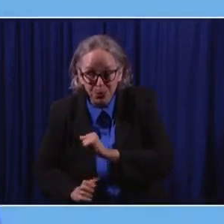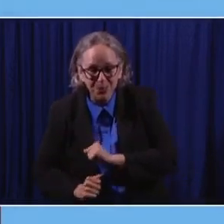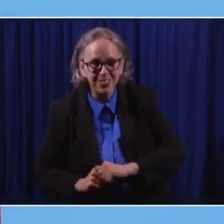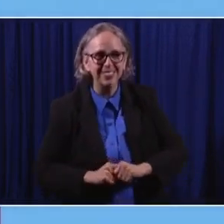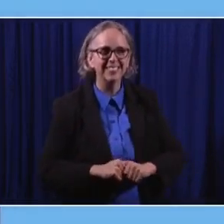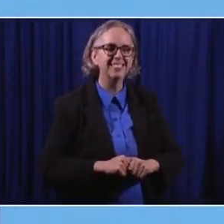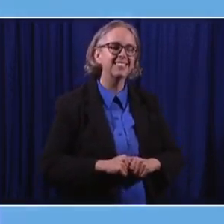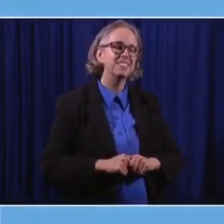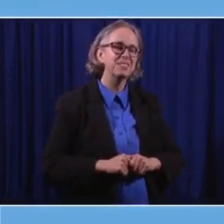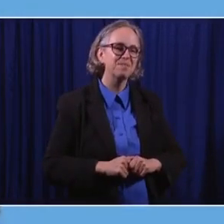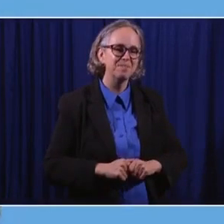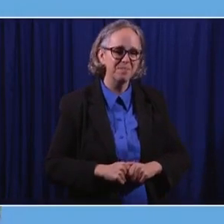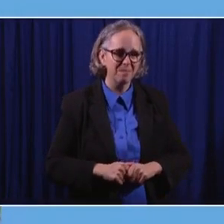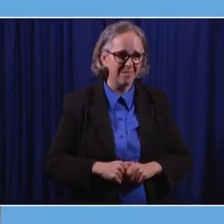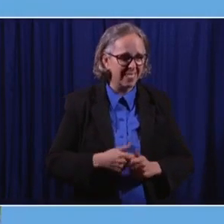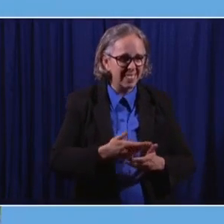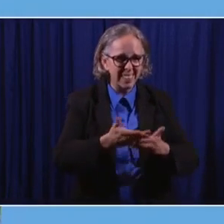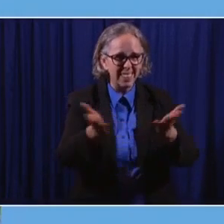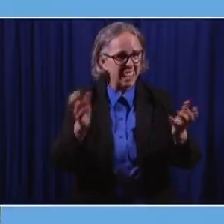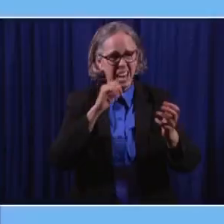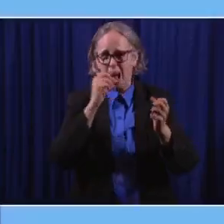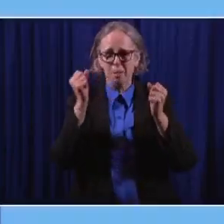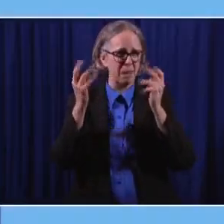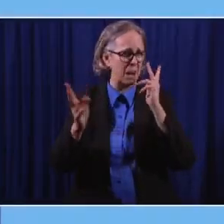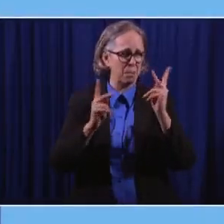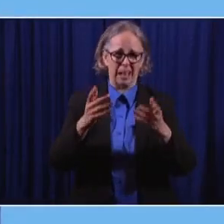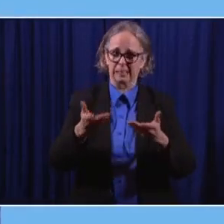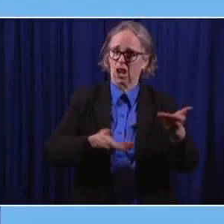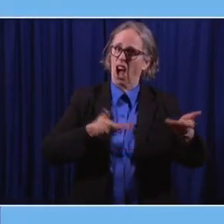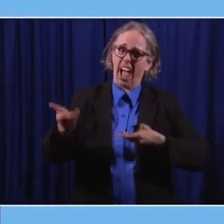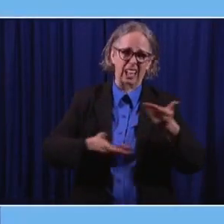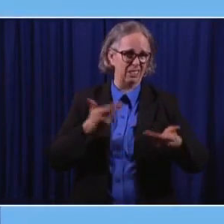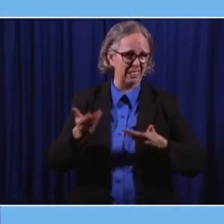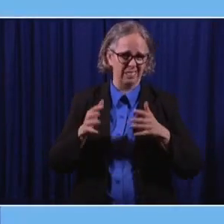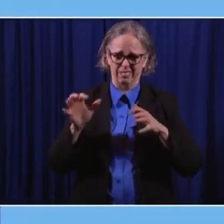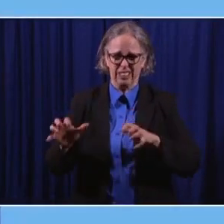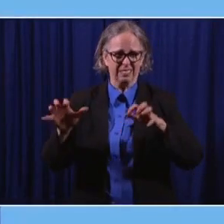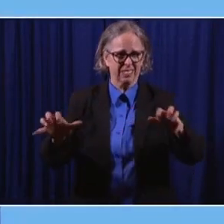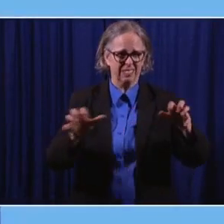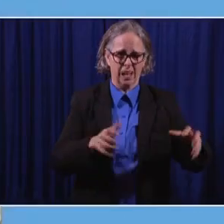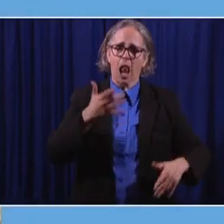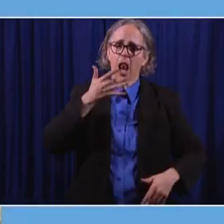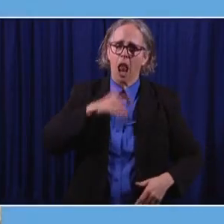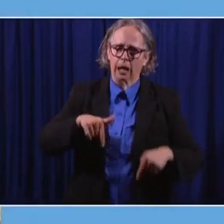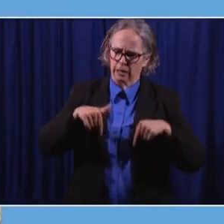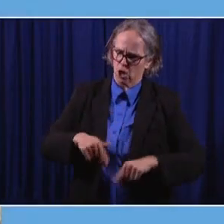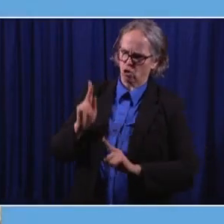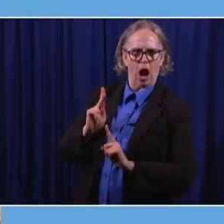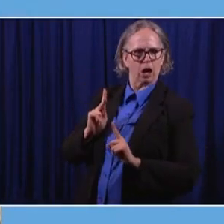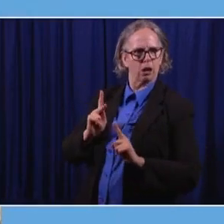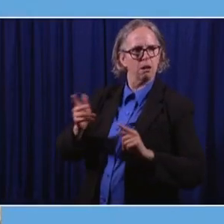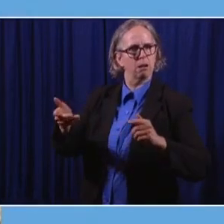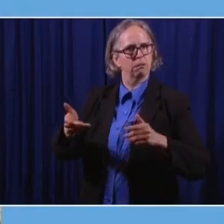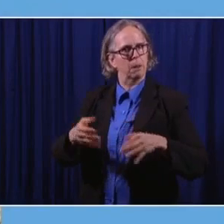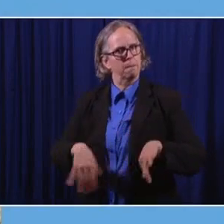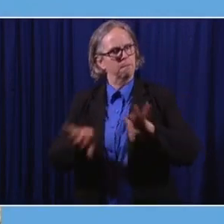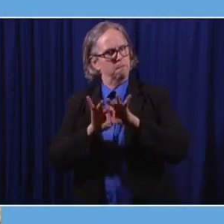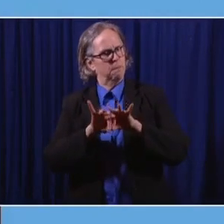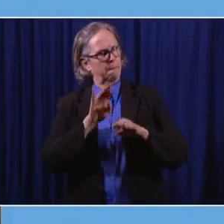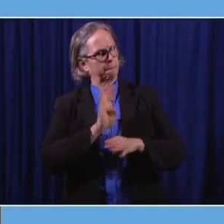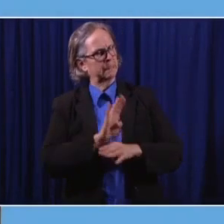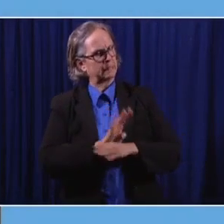of places that are hiring. And I'm just fortunate that Kroger itself, especially being an essential business, we're able to not only provide the